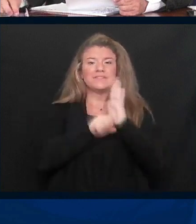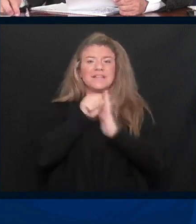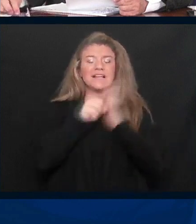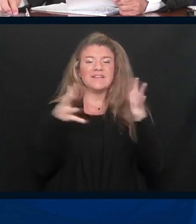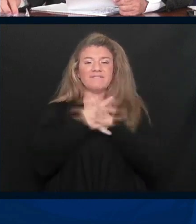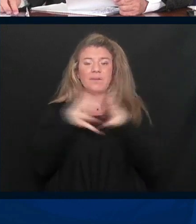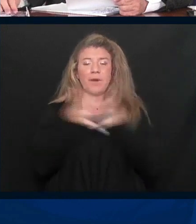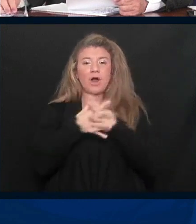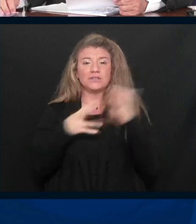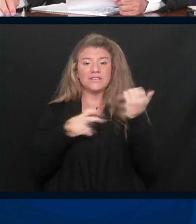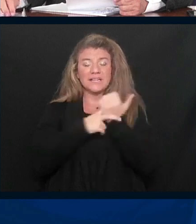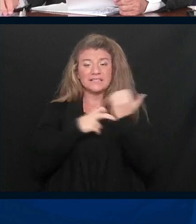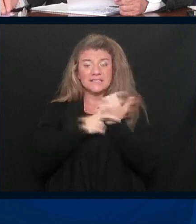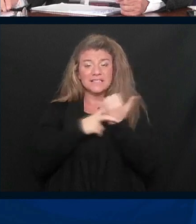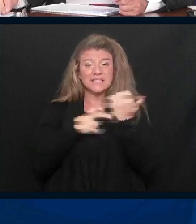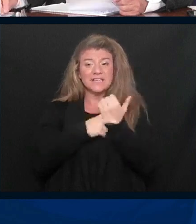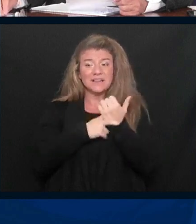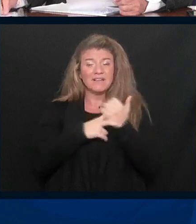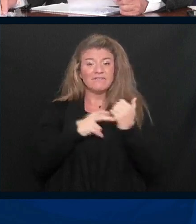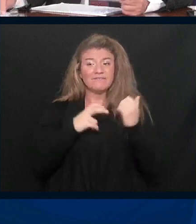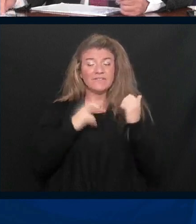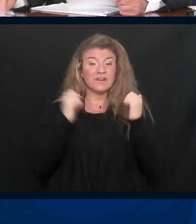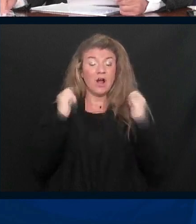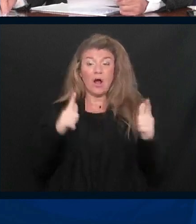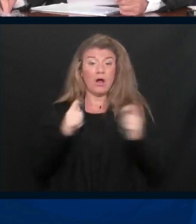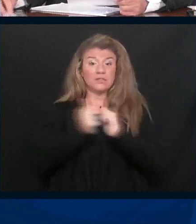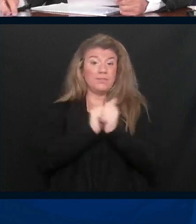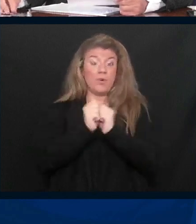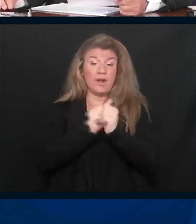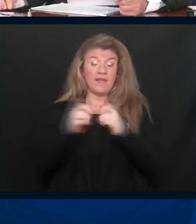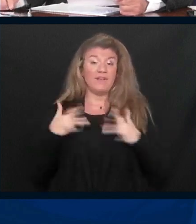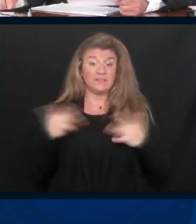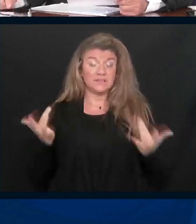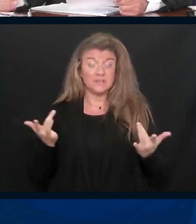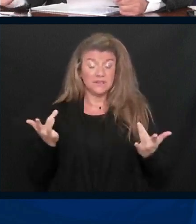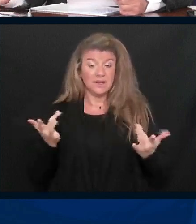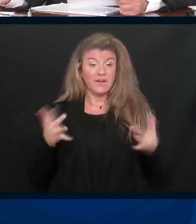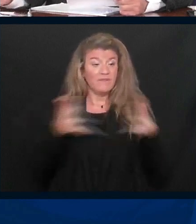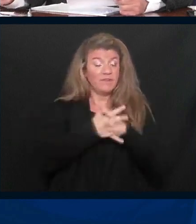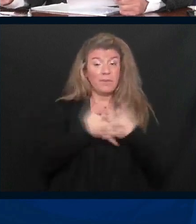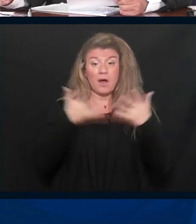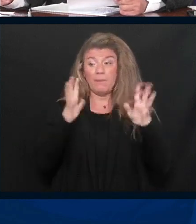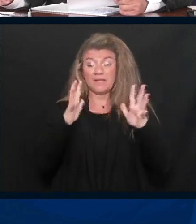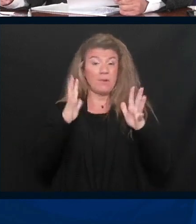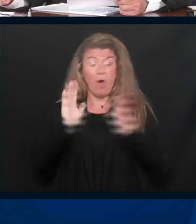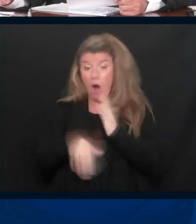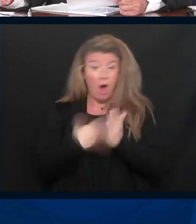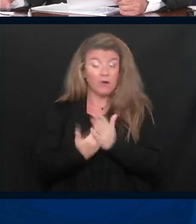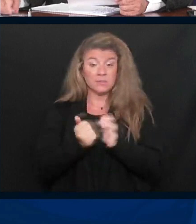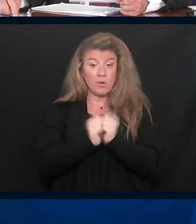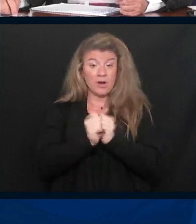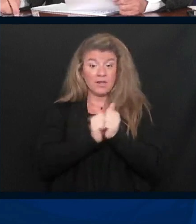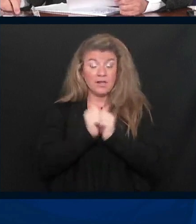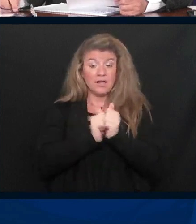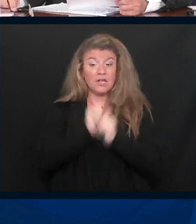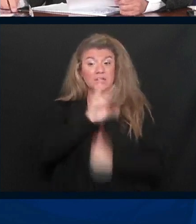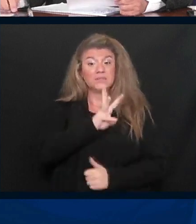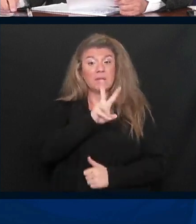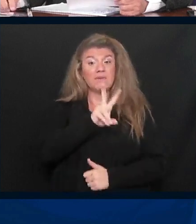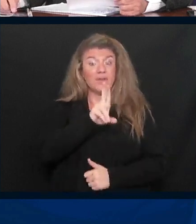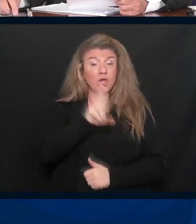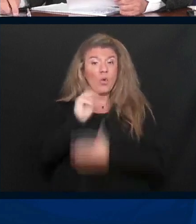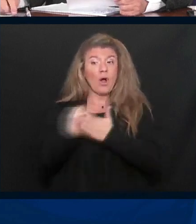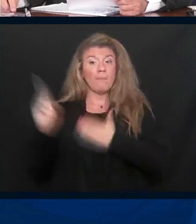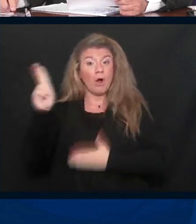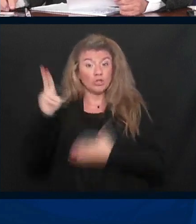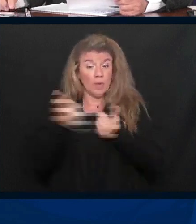tickets for all sporting events, rather, football, basketball, all sporting events, to WVU,